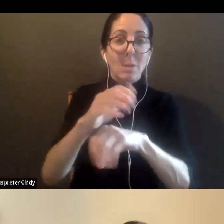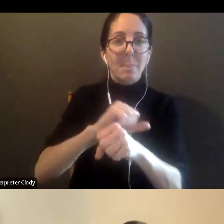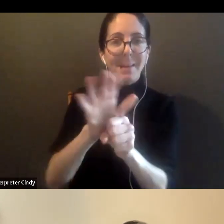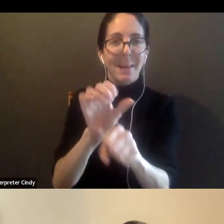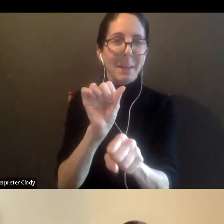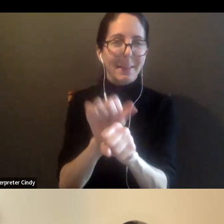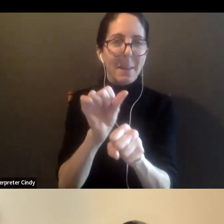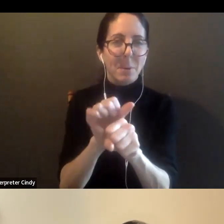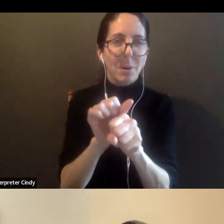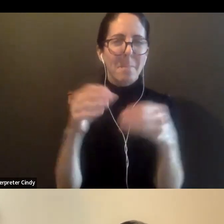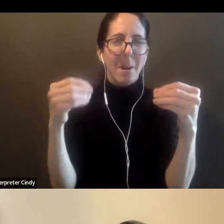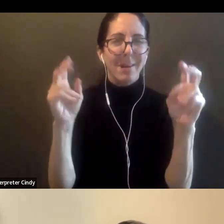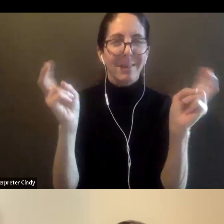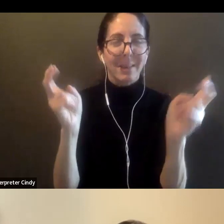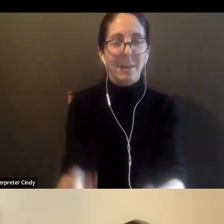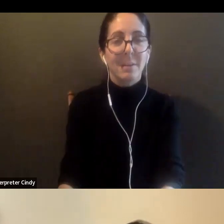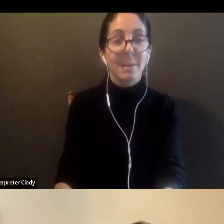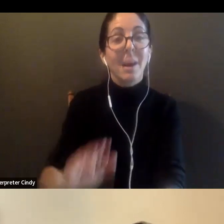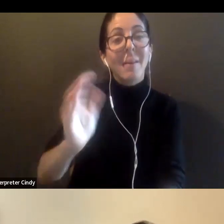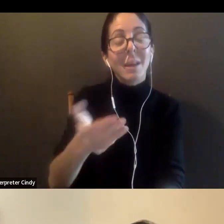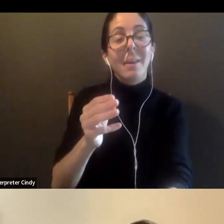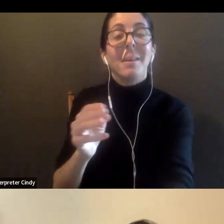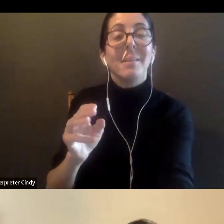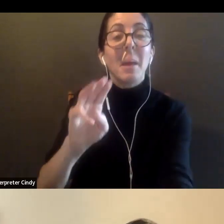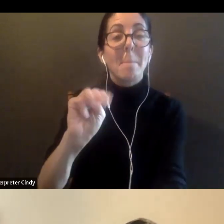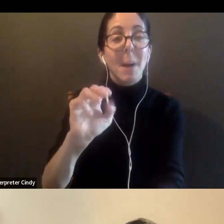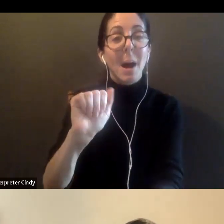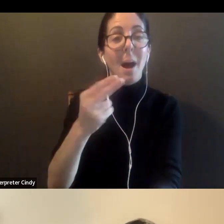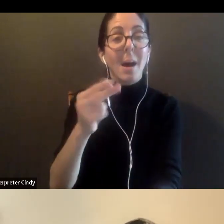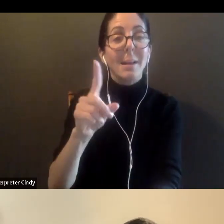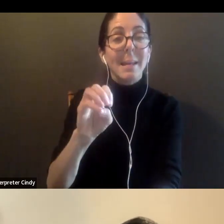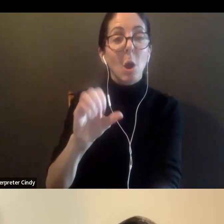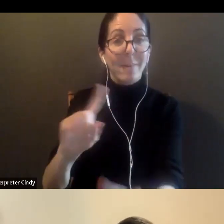I'm going to start with inviting Mahadeo to share your thoughts.